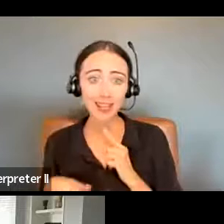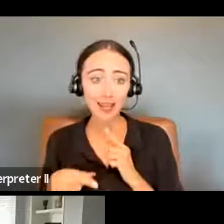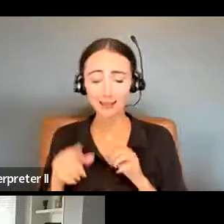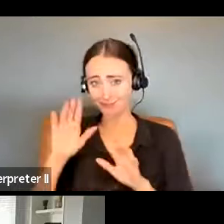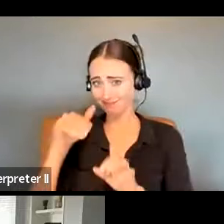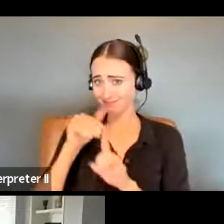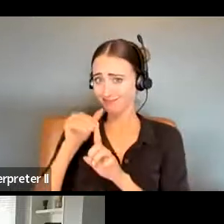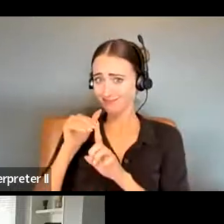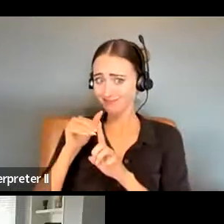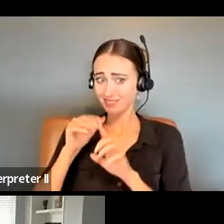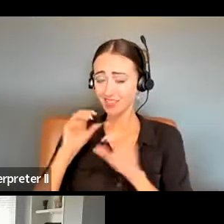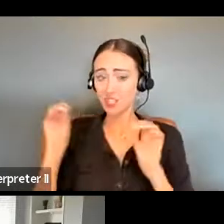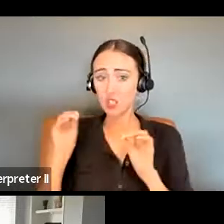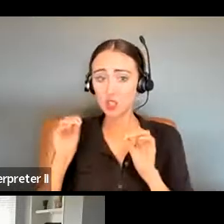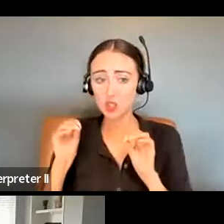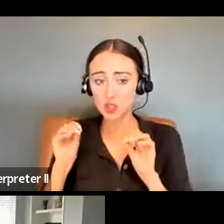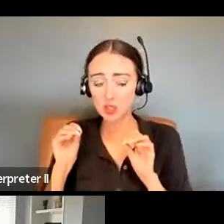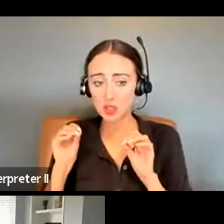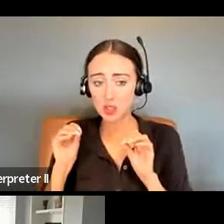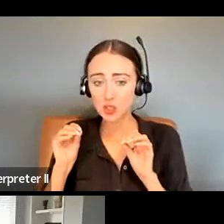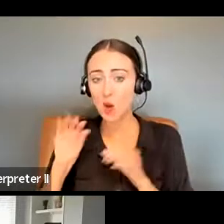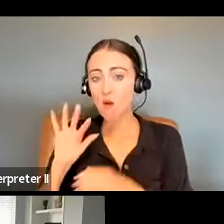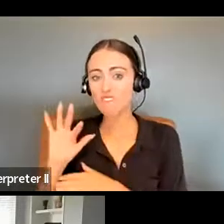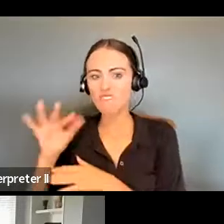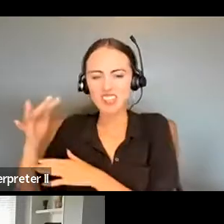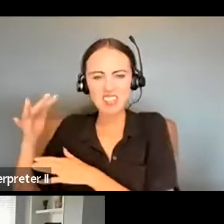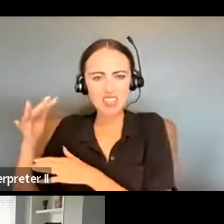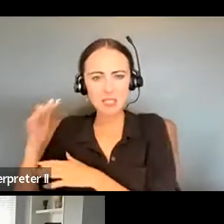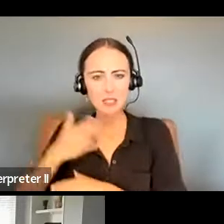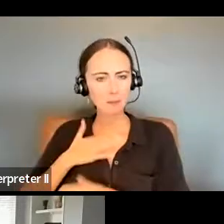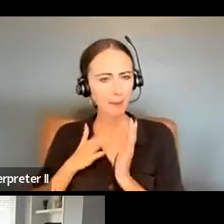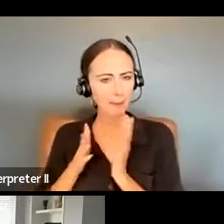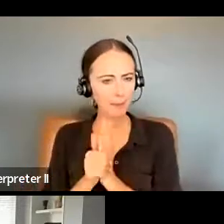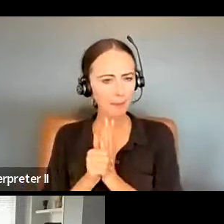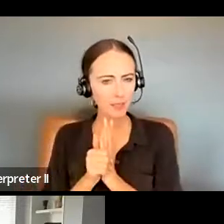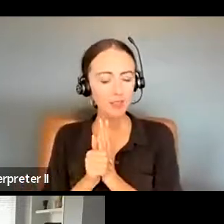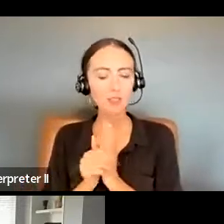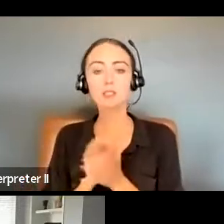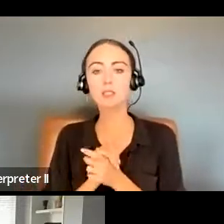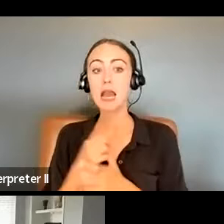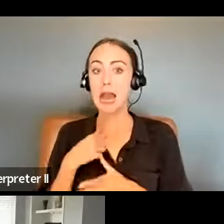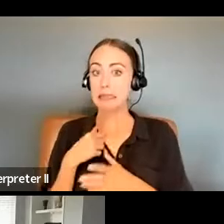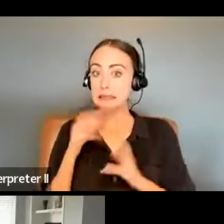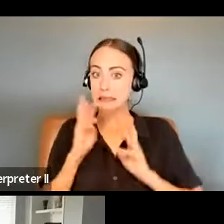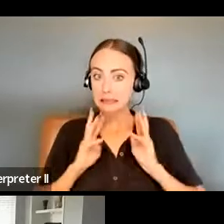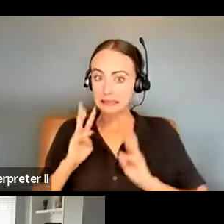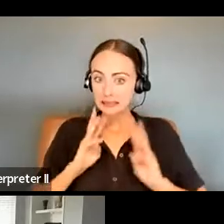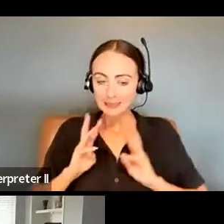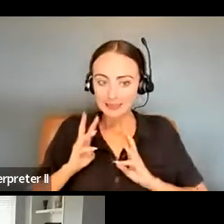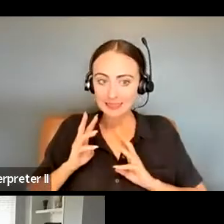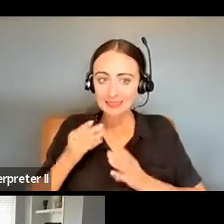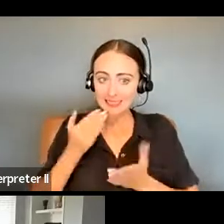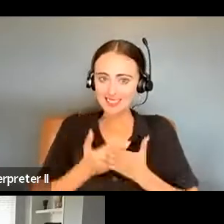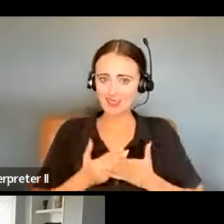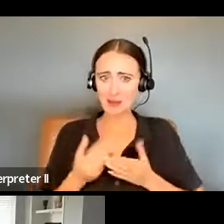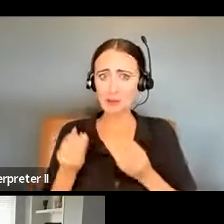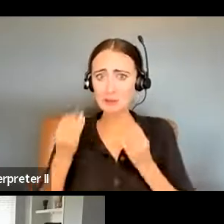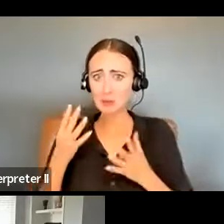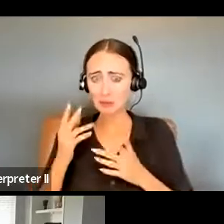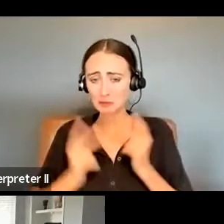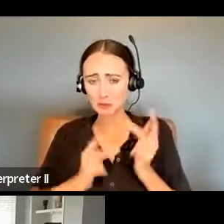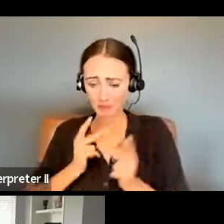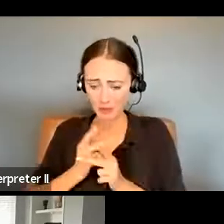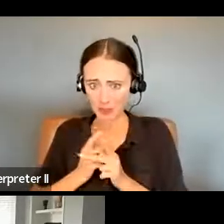everyone there is no fifths to my amendments. I did worry that the fact that we had multiple versions